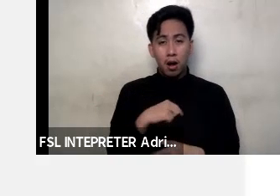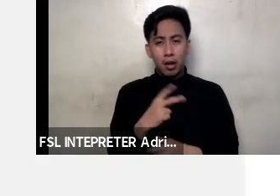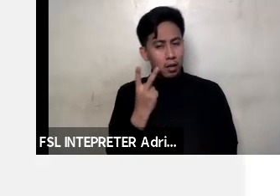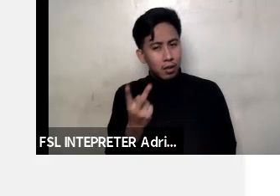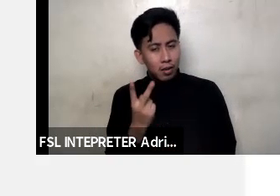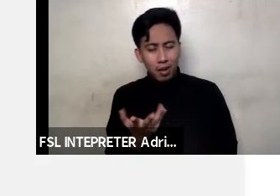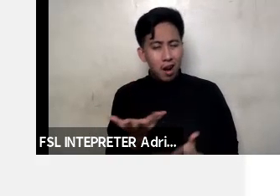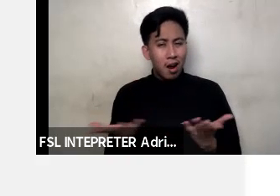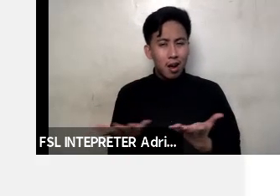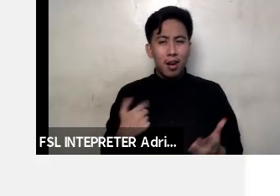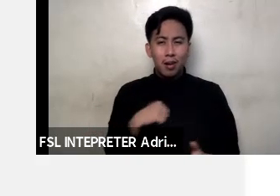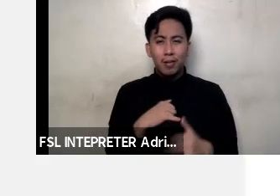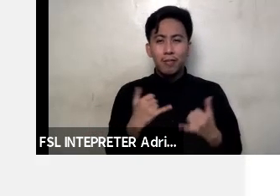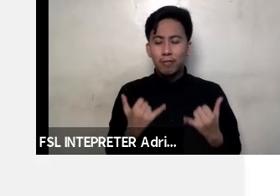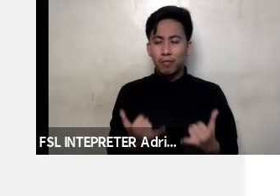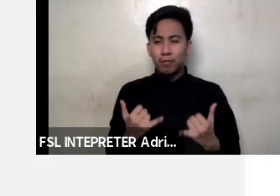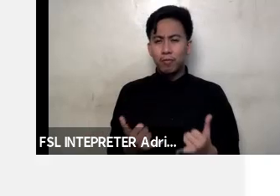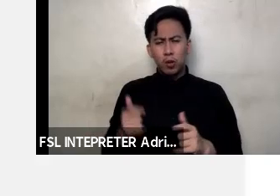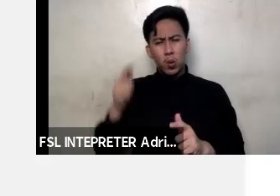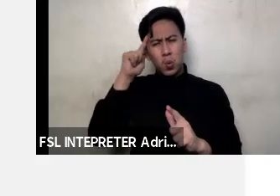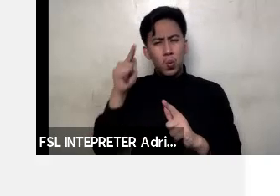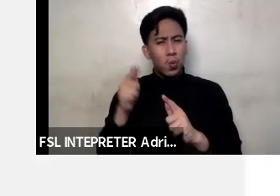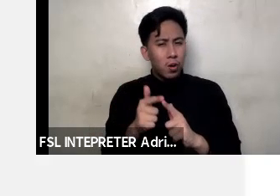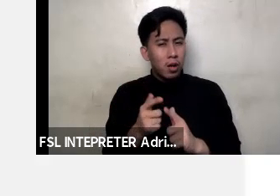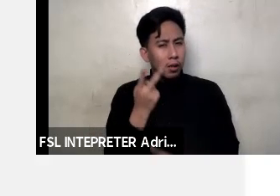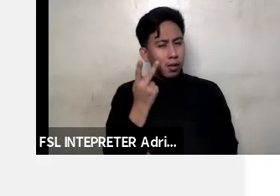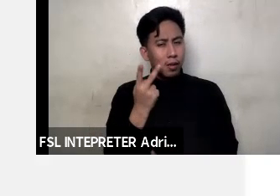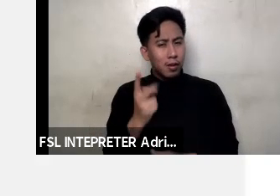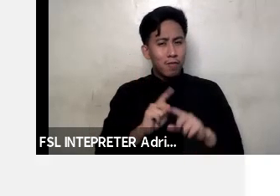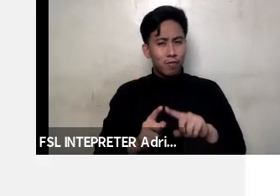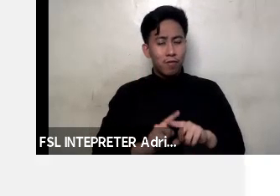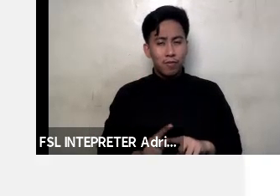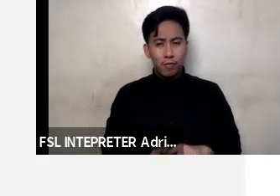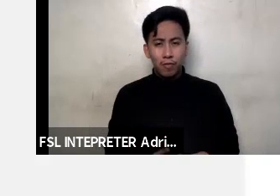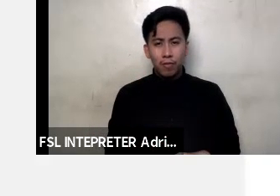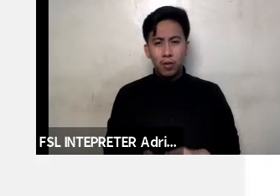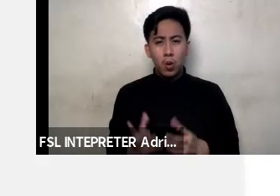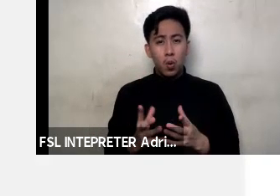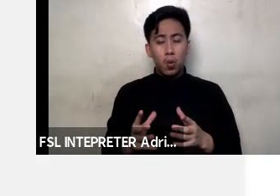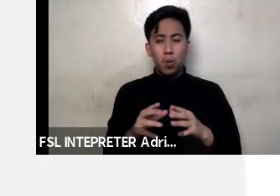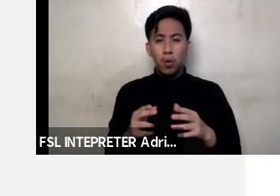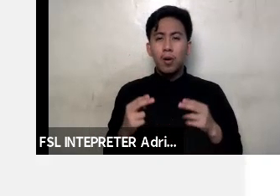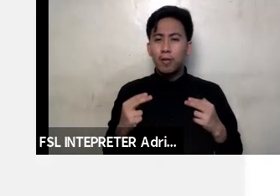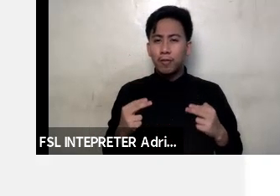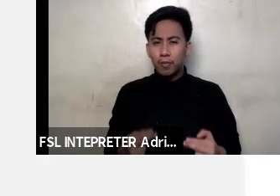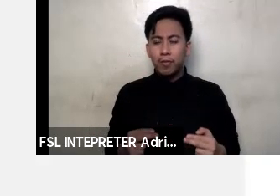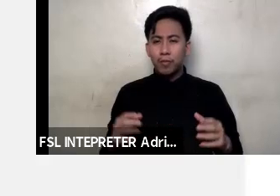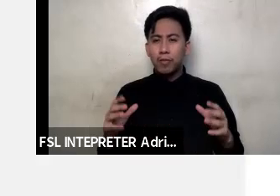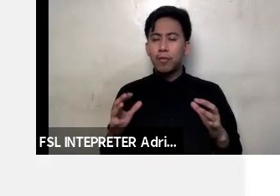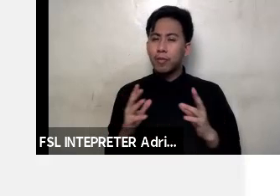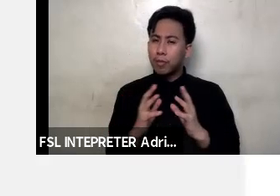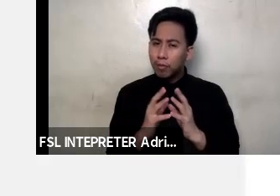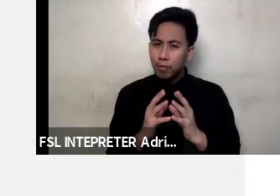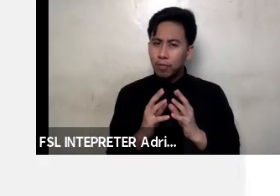are we right now in terms of targeting. As you can see here, ito yung different indicators set by the World Health Assembly and by